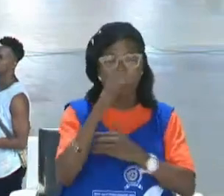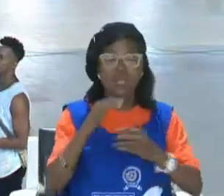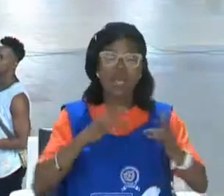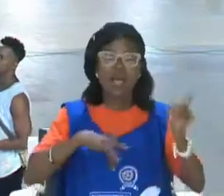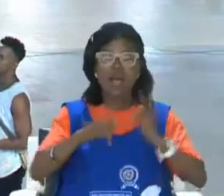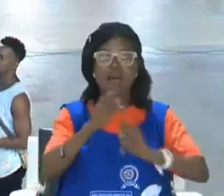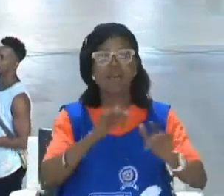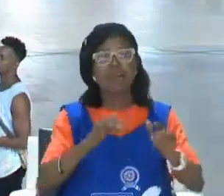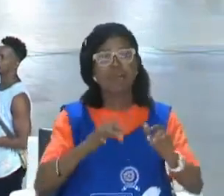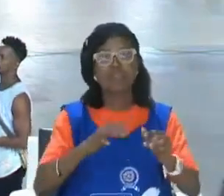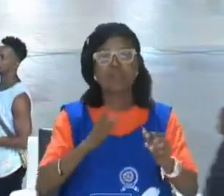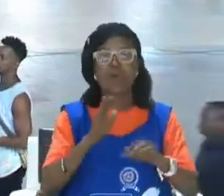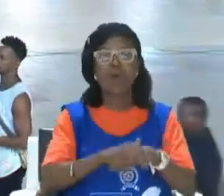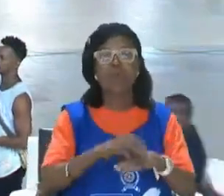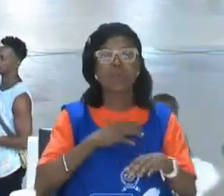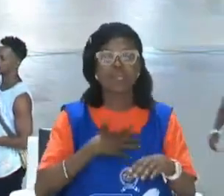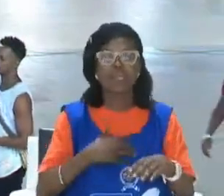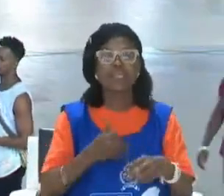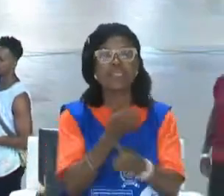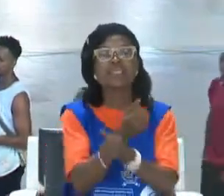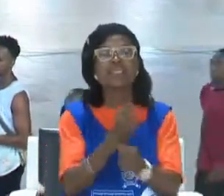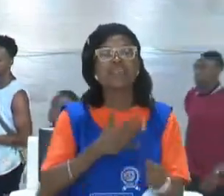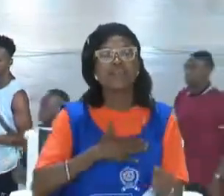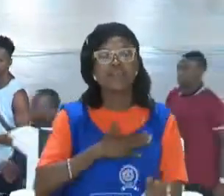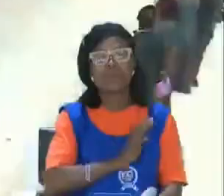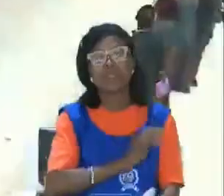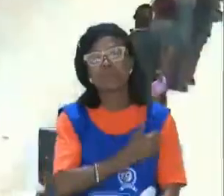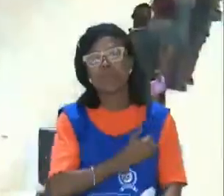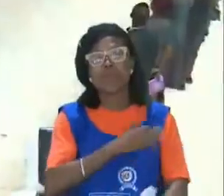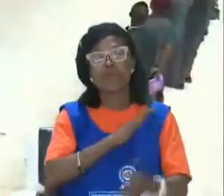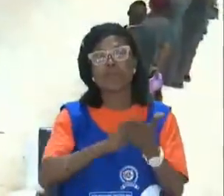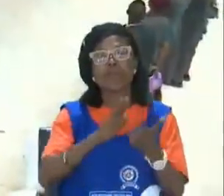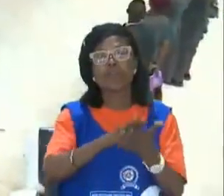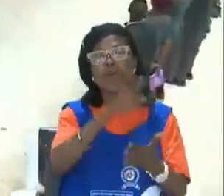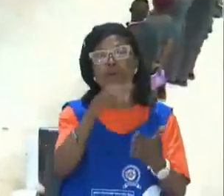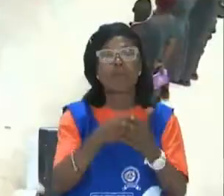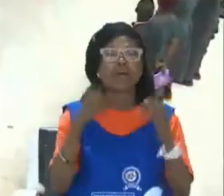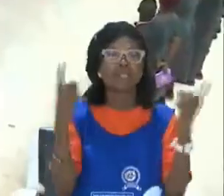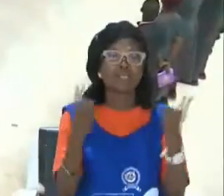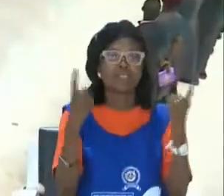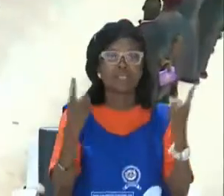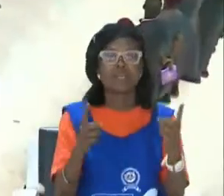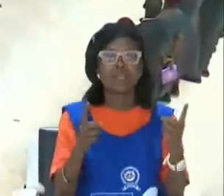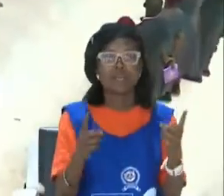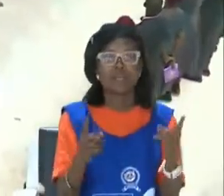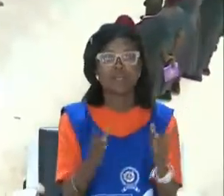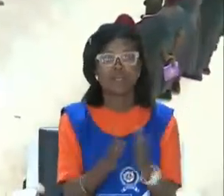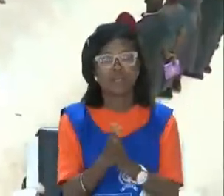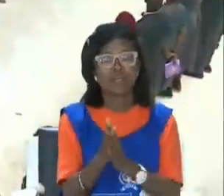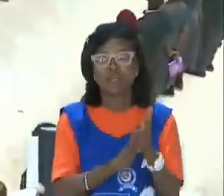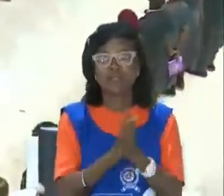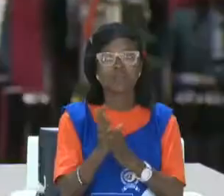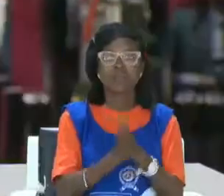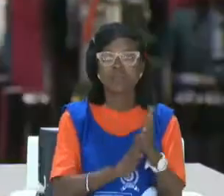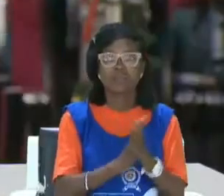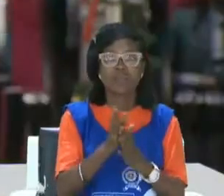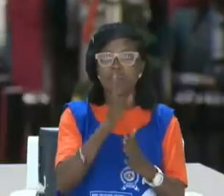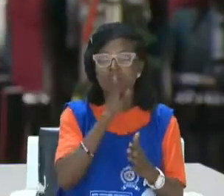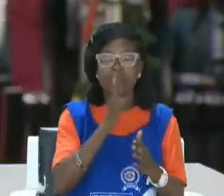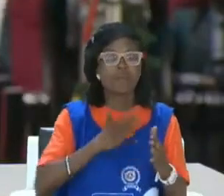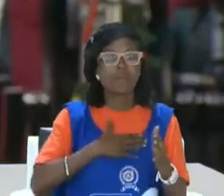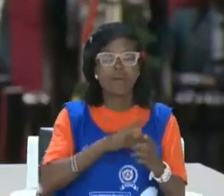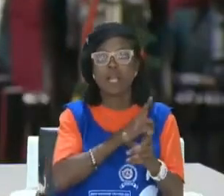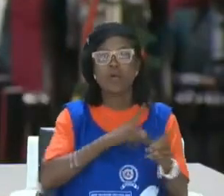Save my soul. Forgive all my sins. Be my Lord. Be my